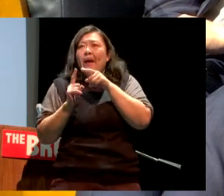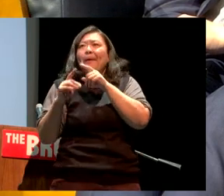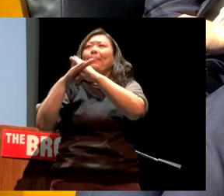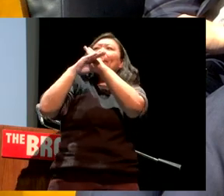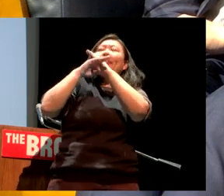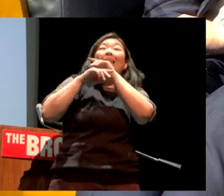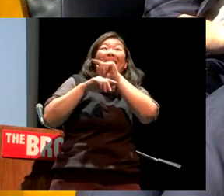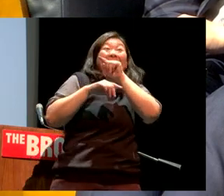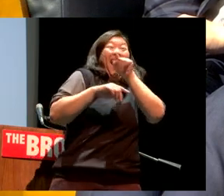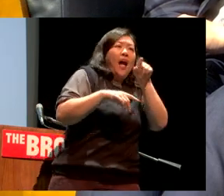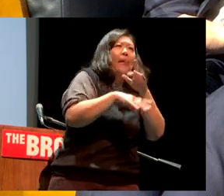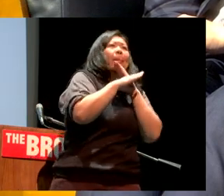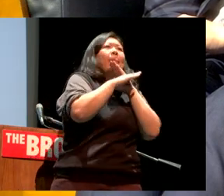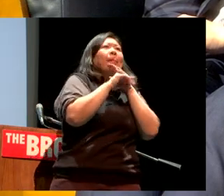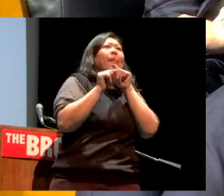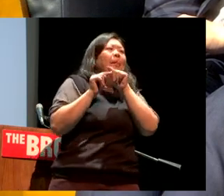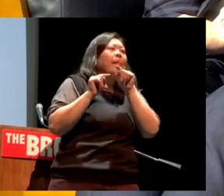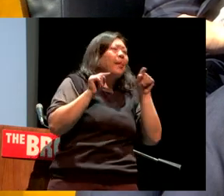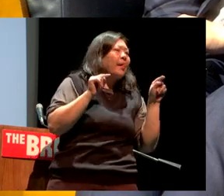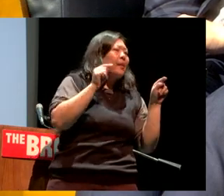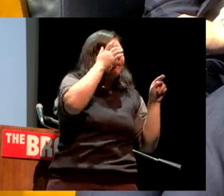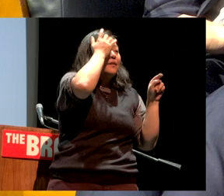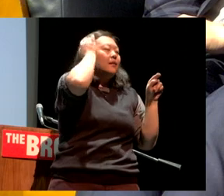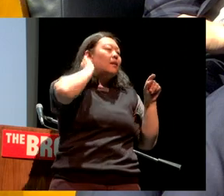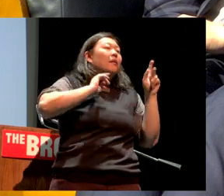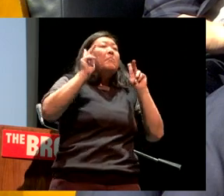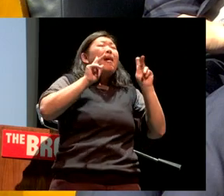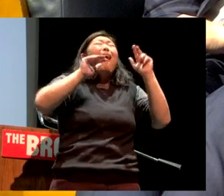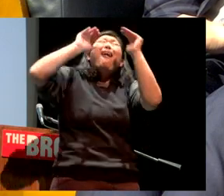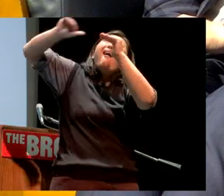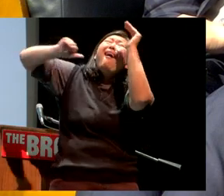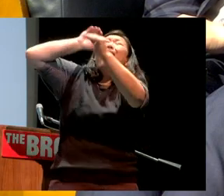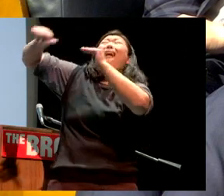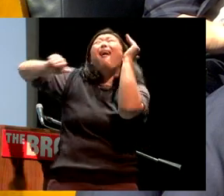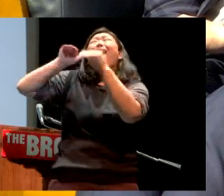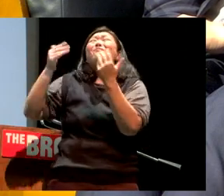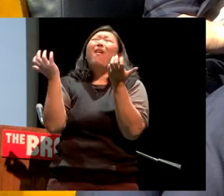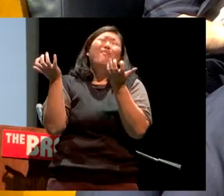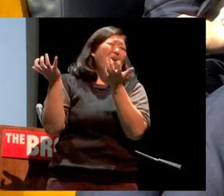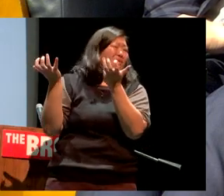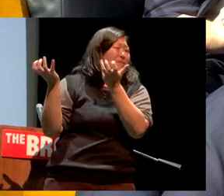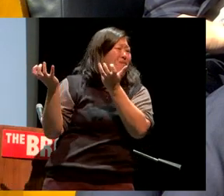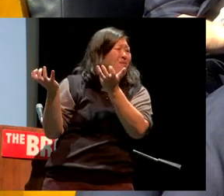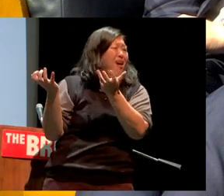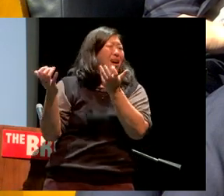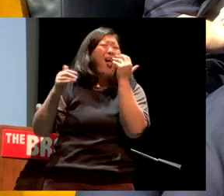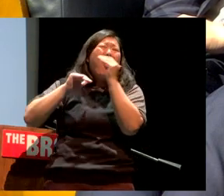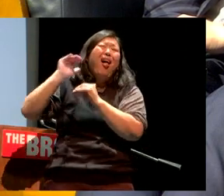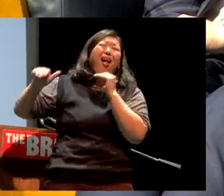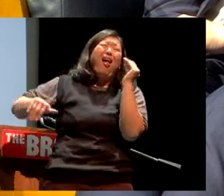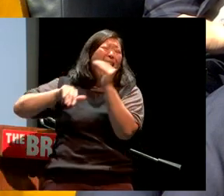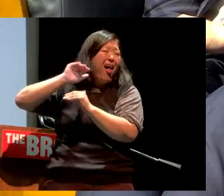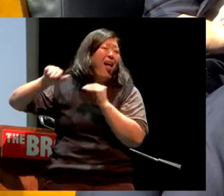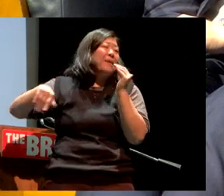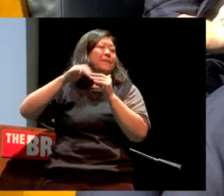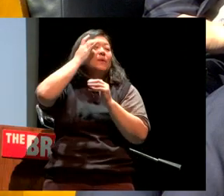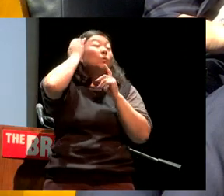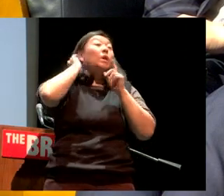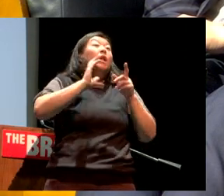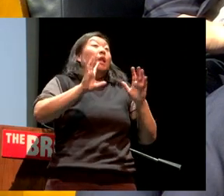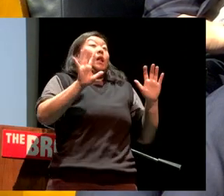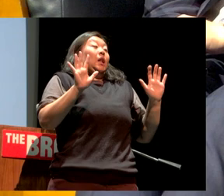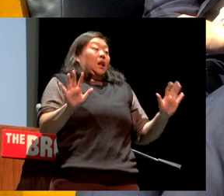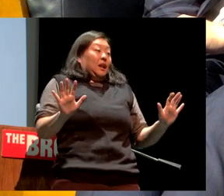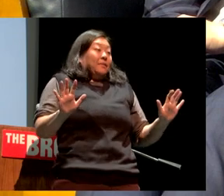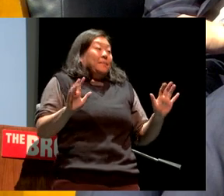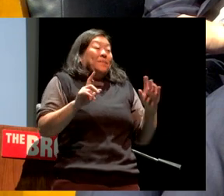games, there's a demand for utility, but a lot of the games are actually bad and not really thought long term. And as well, it's a lot of games